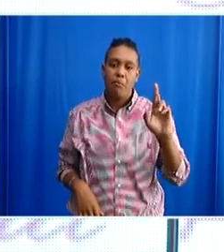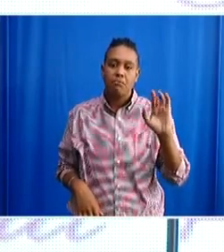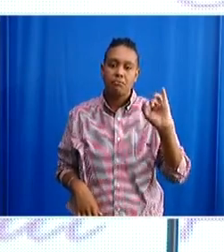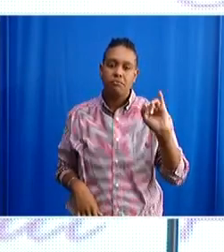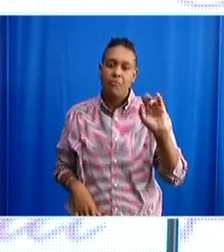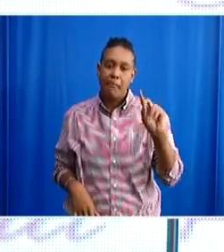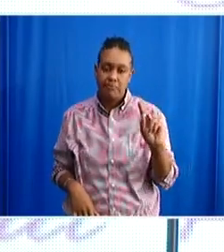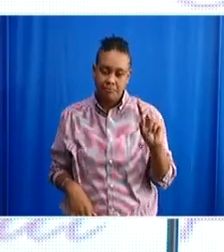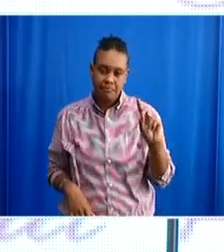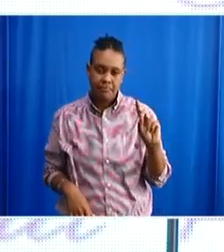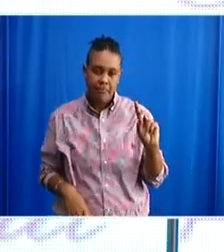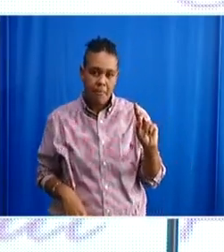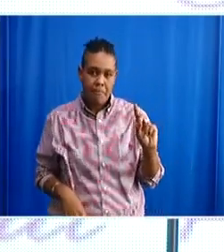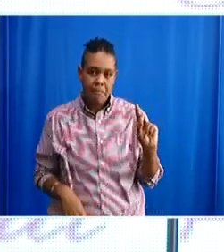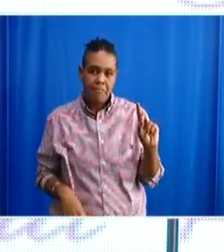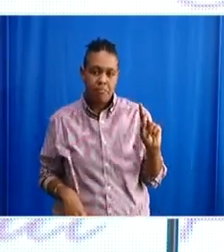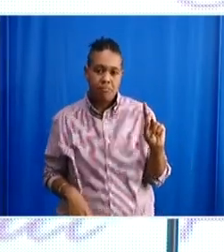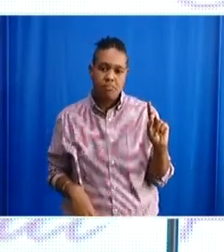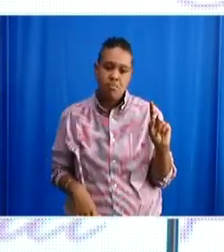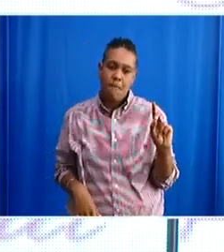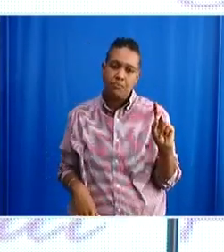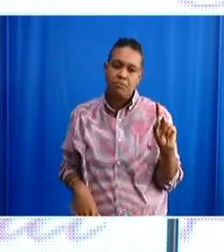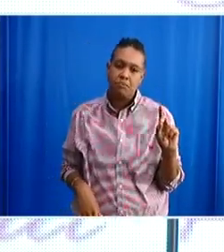India, Romeo,